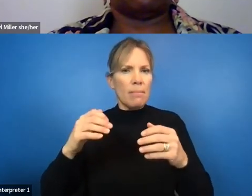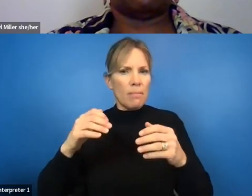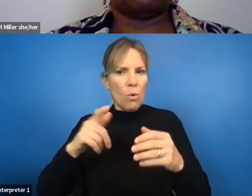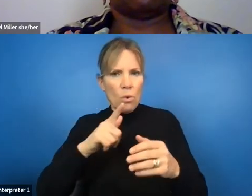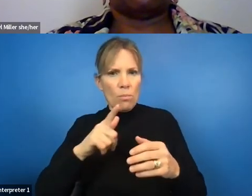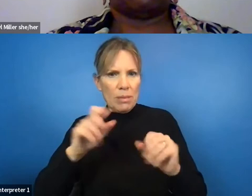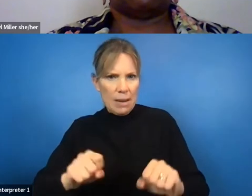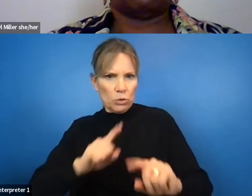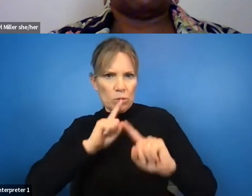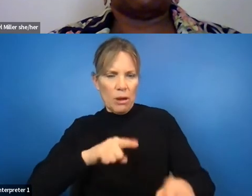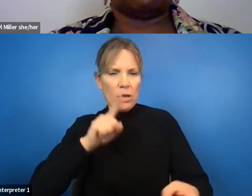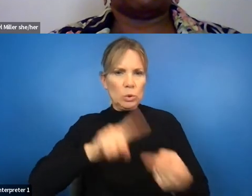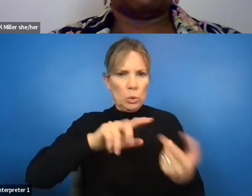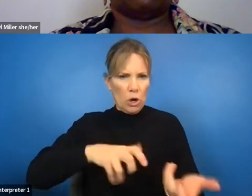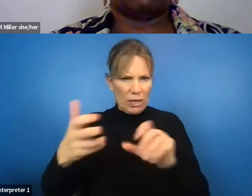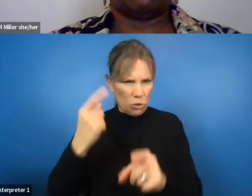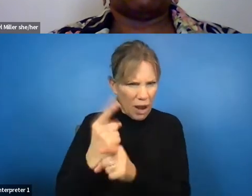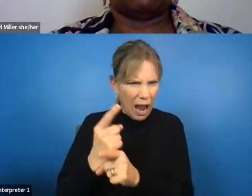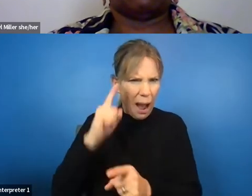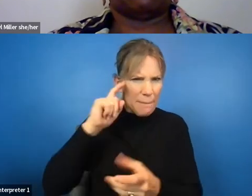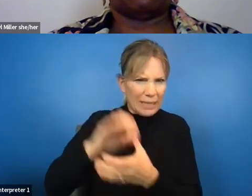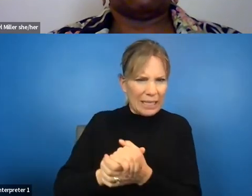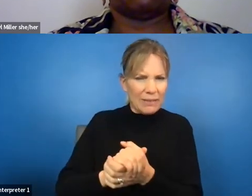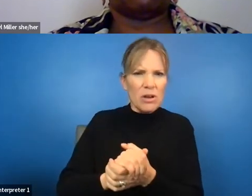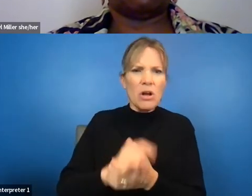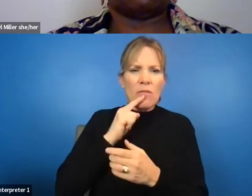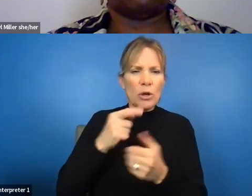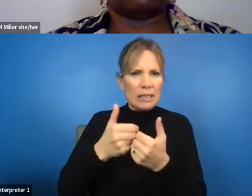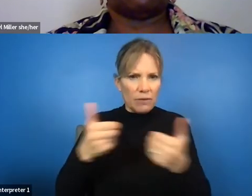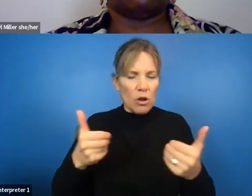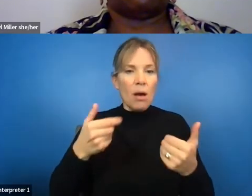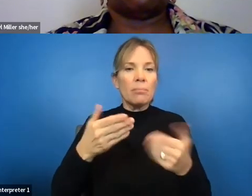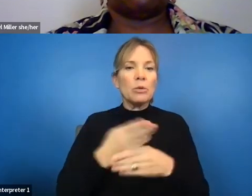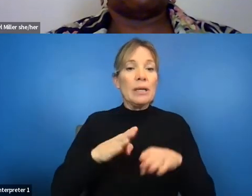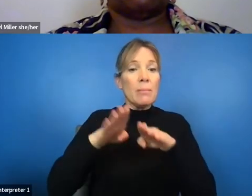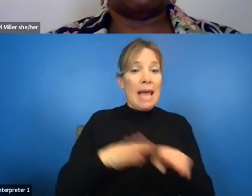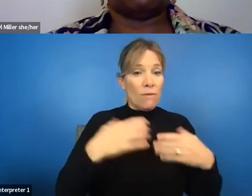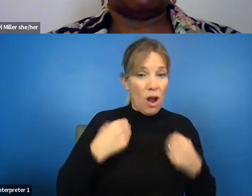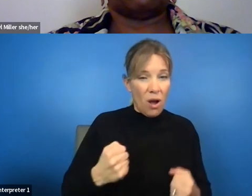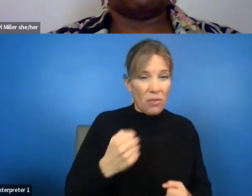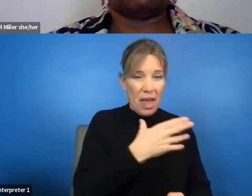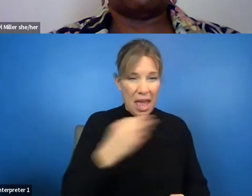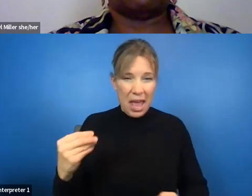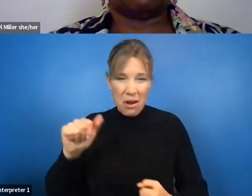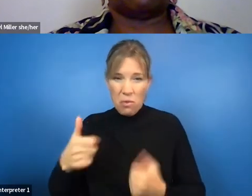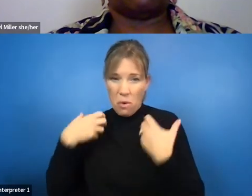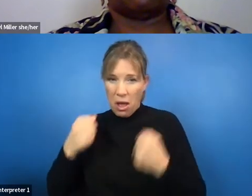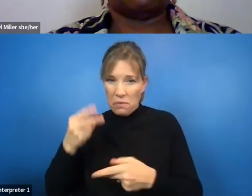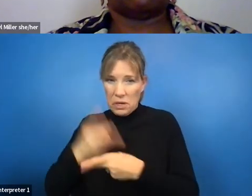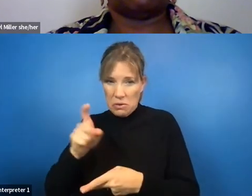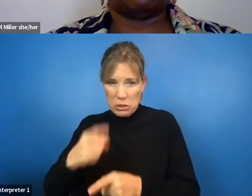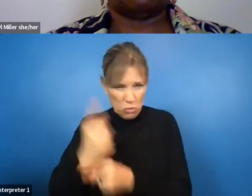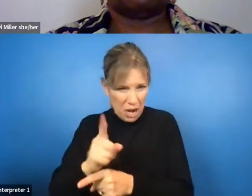respond to a crisis, right? I believe there's a delineation between behavioral health and other healthcare needs,